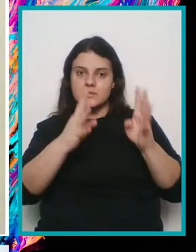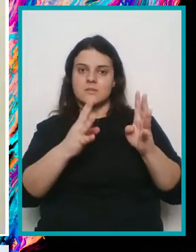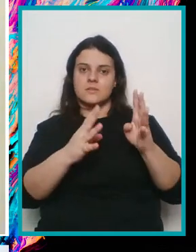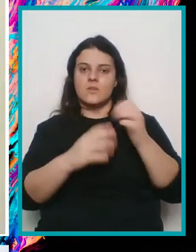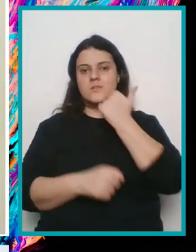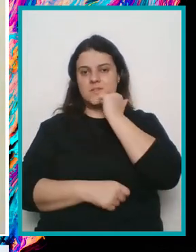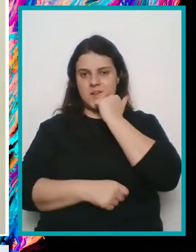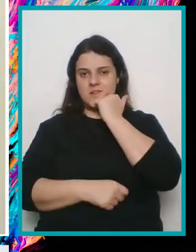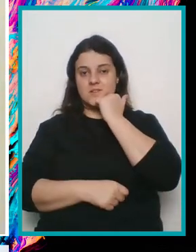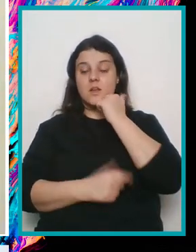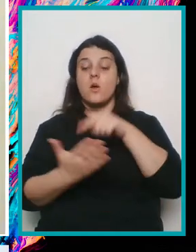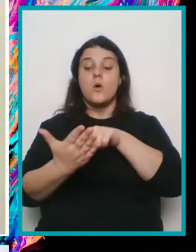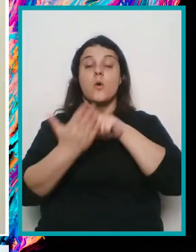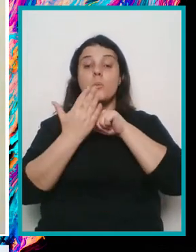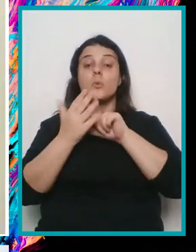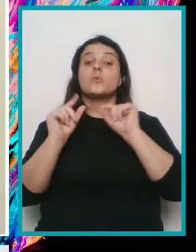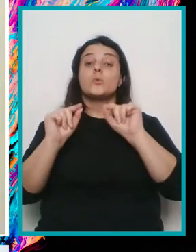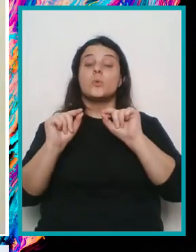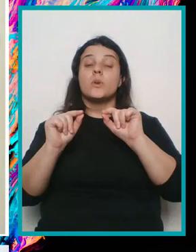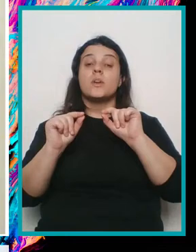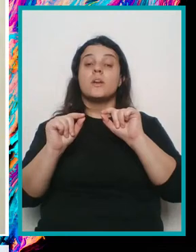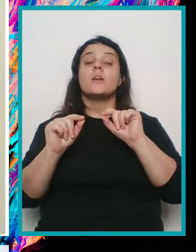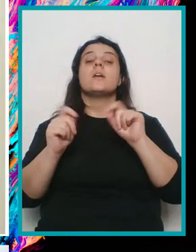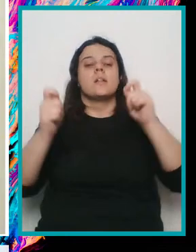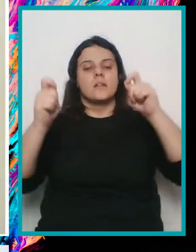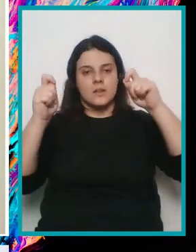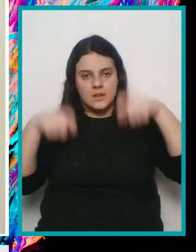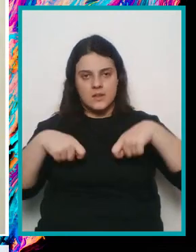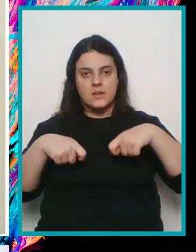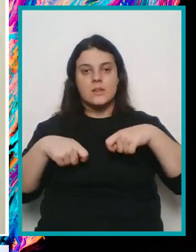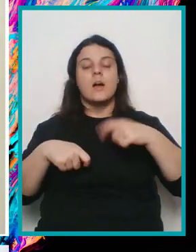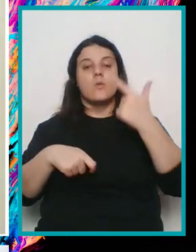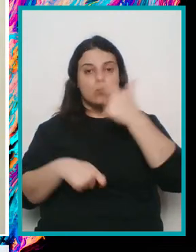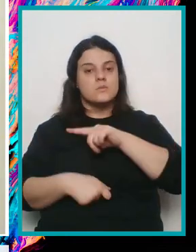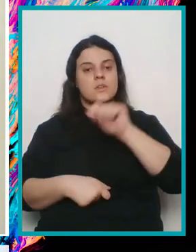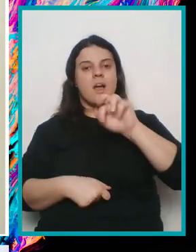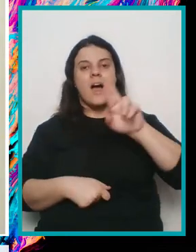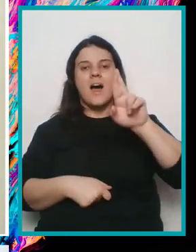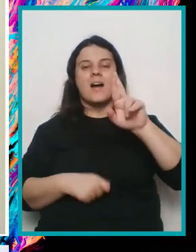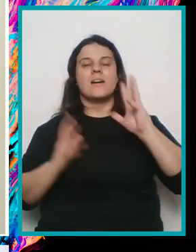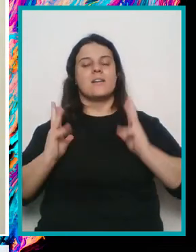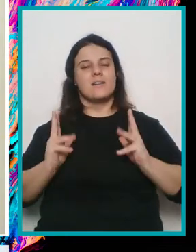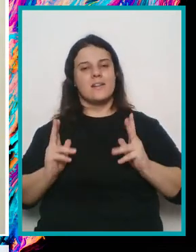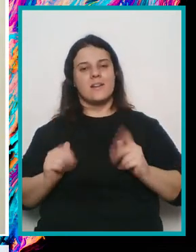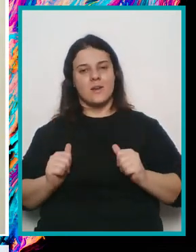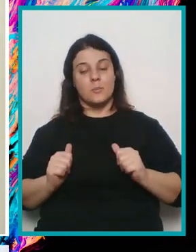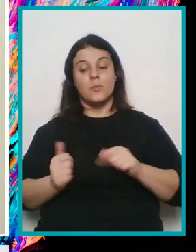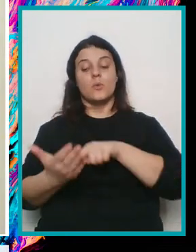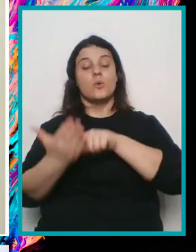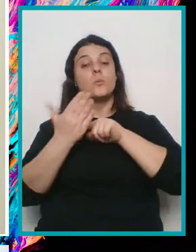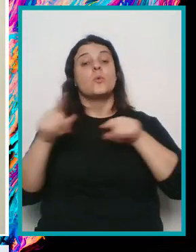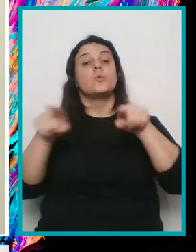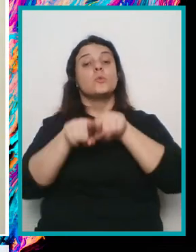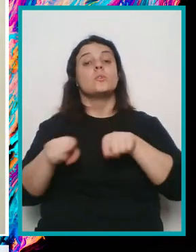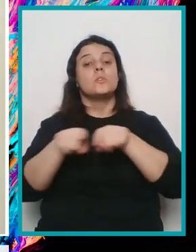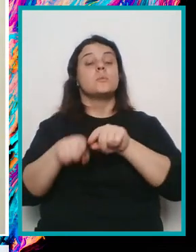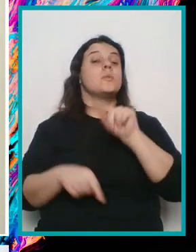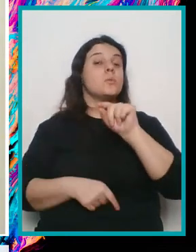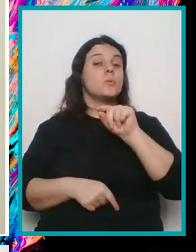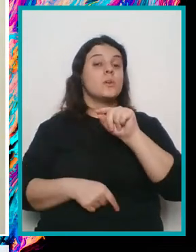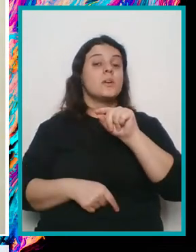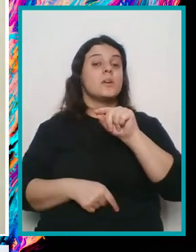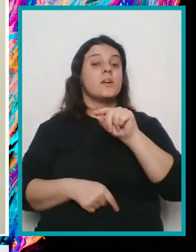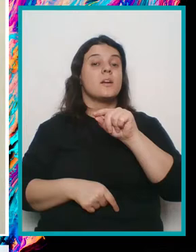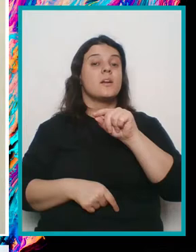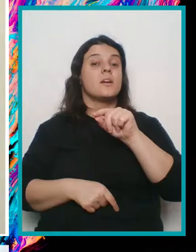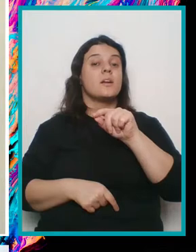for people to adapt to a new way of living. So I have hope,